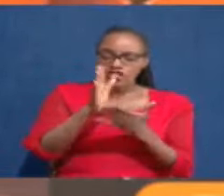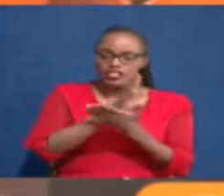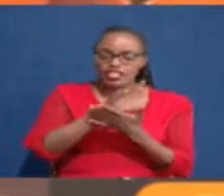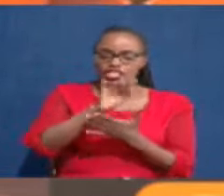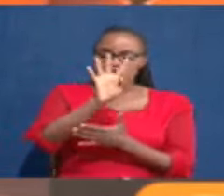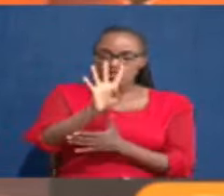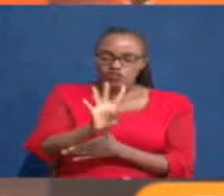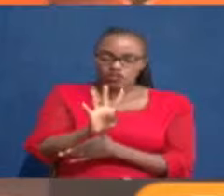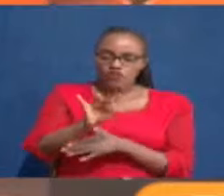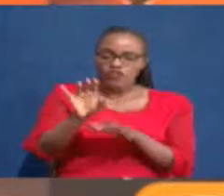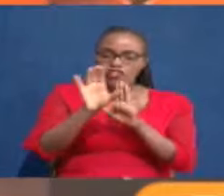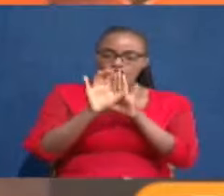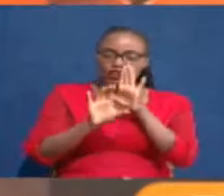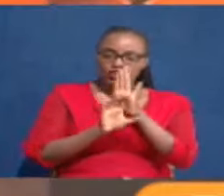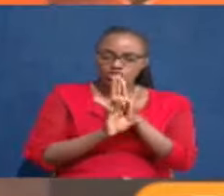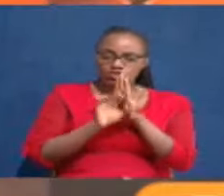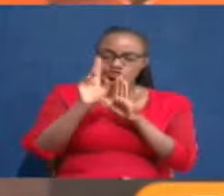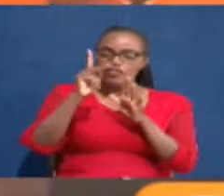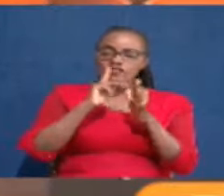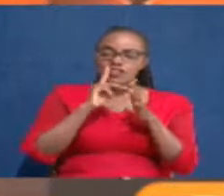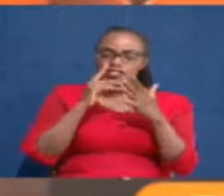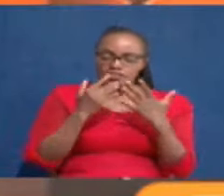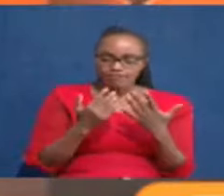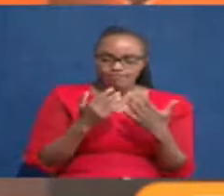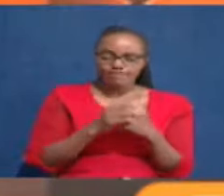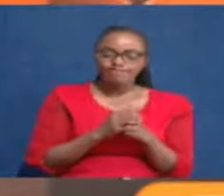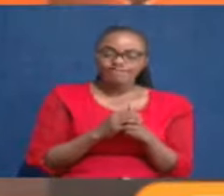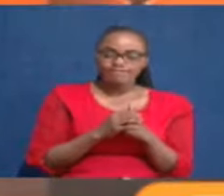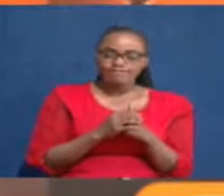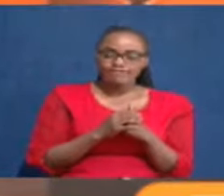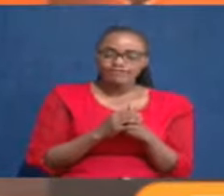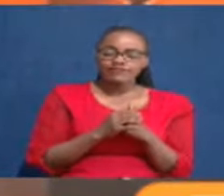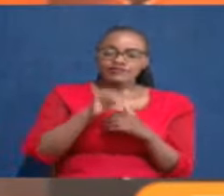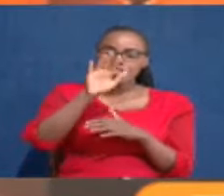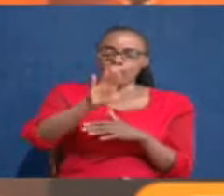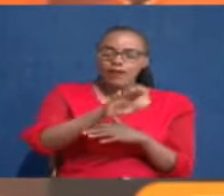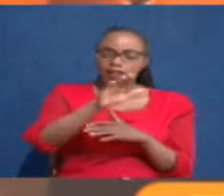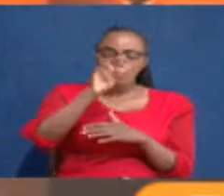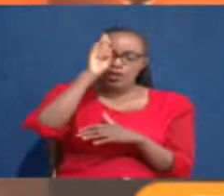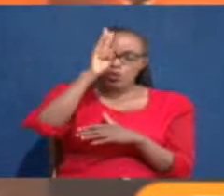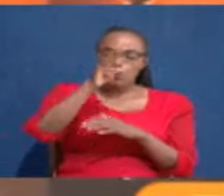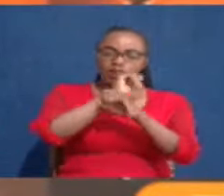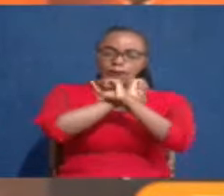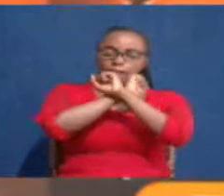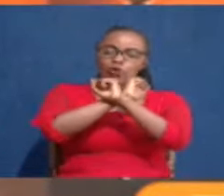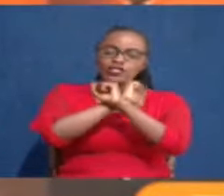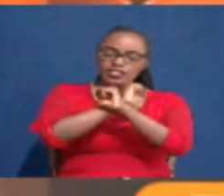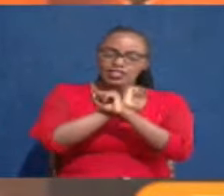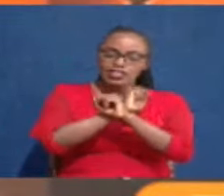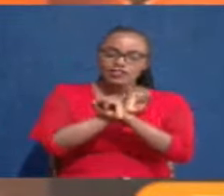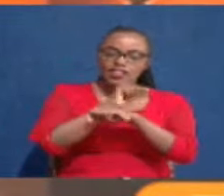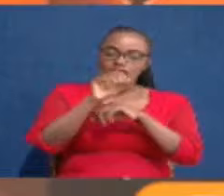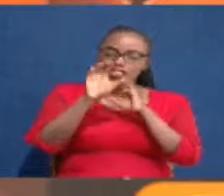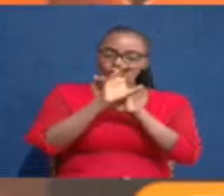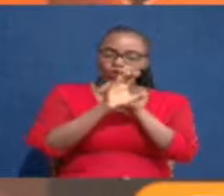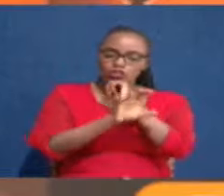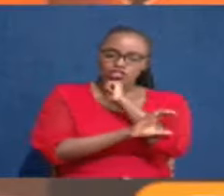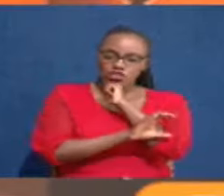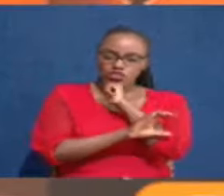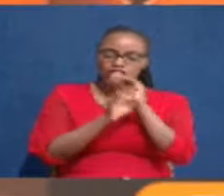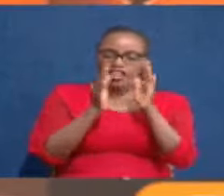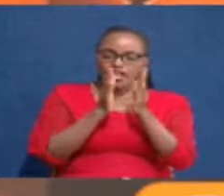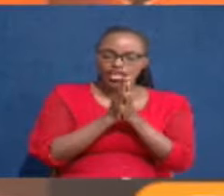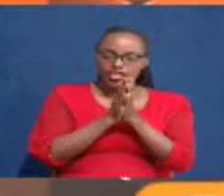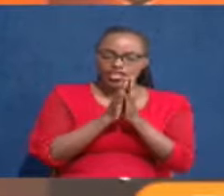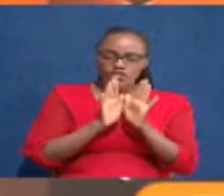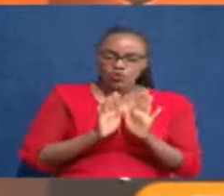4 of the Constitution of Kenya says, and I quote, "Parliament shall protect this constitution and